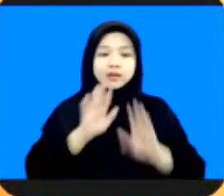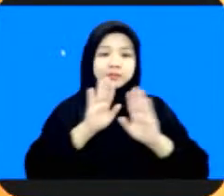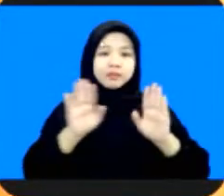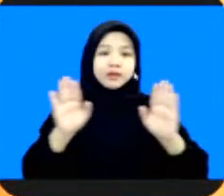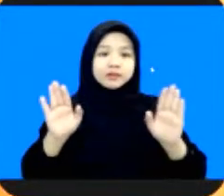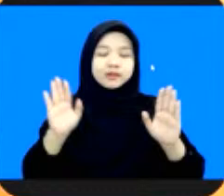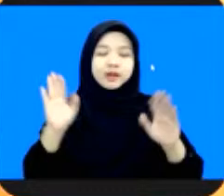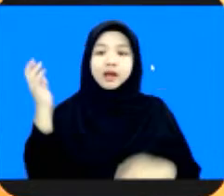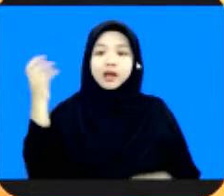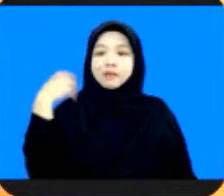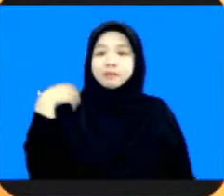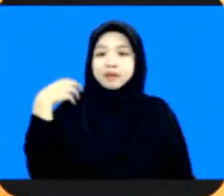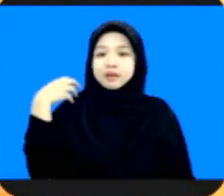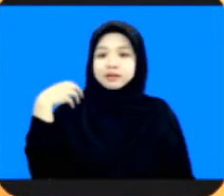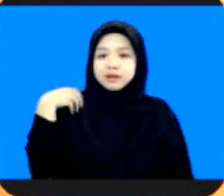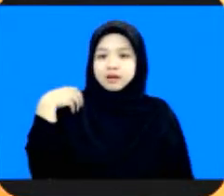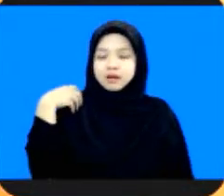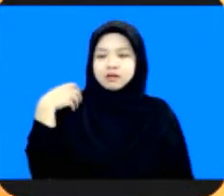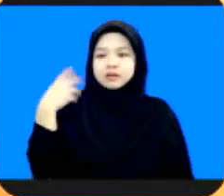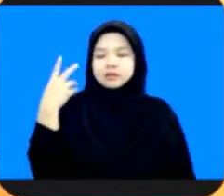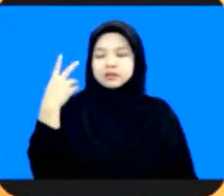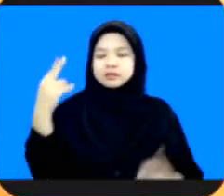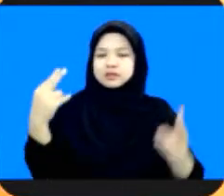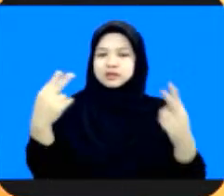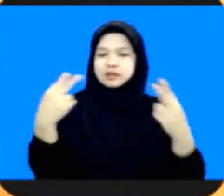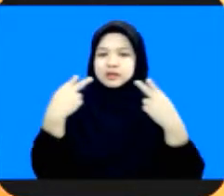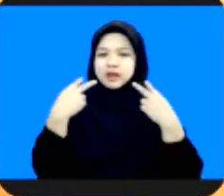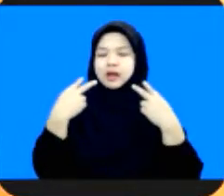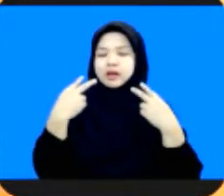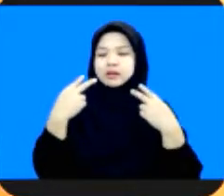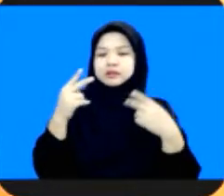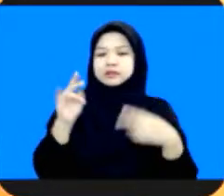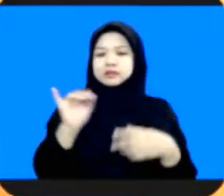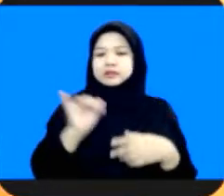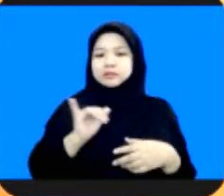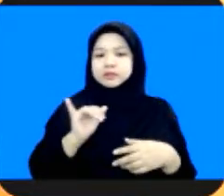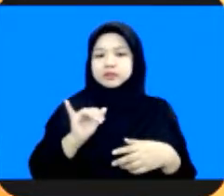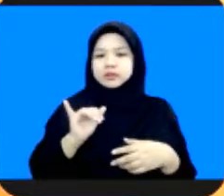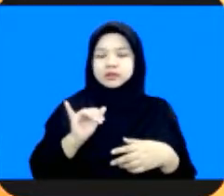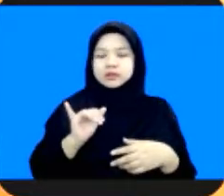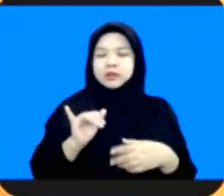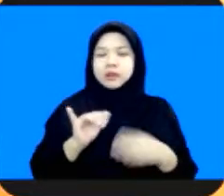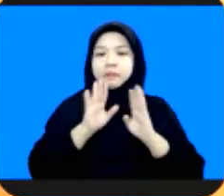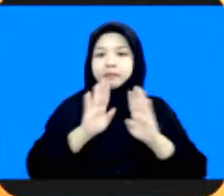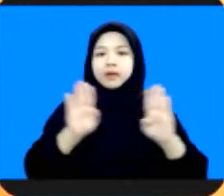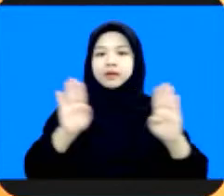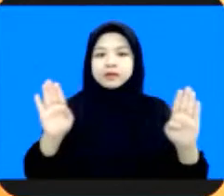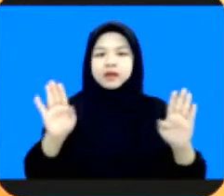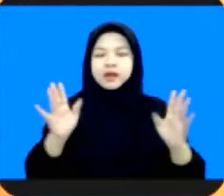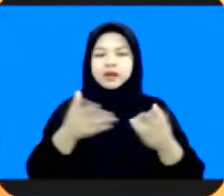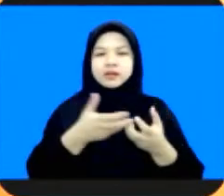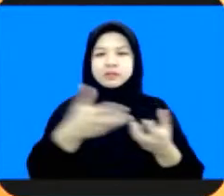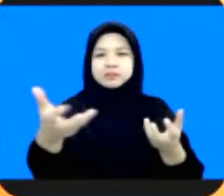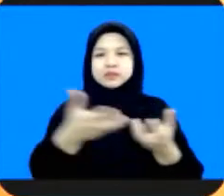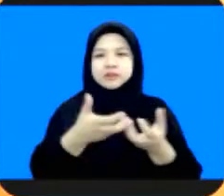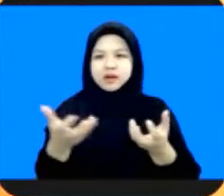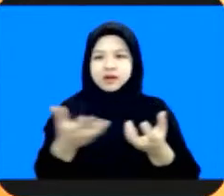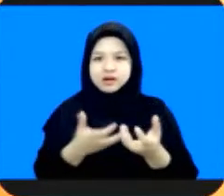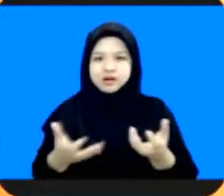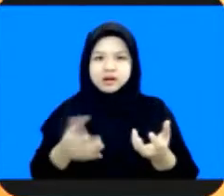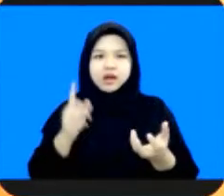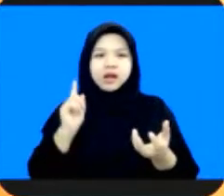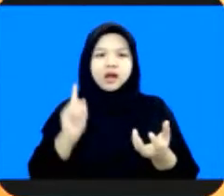divisive between right-wing newspapers and left-wing newspapers that were spreading false